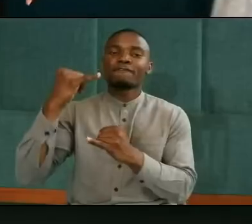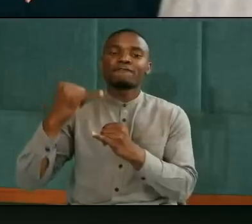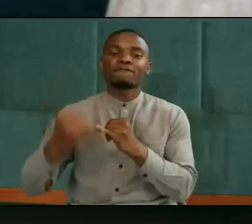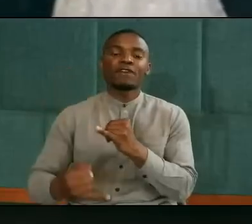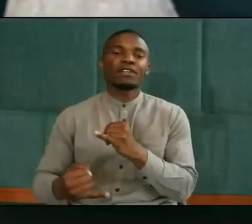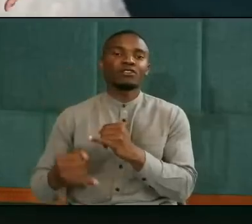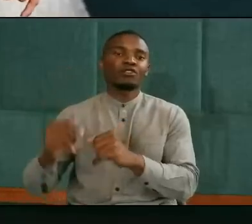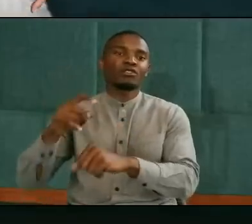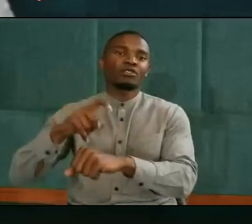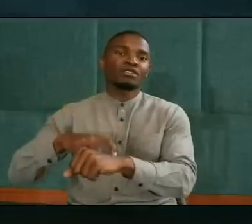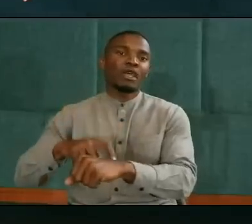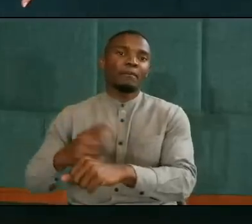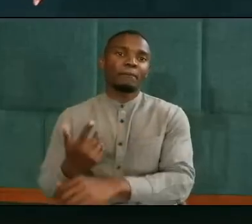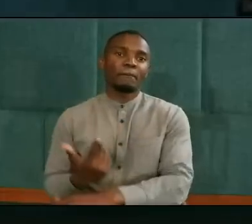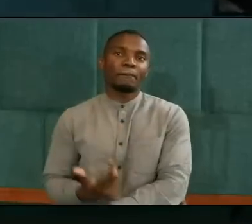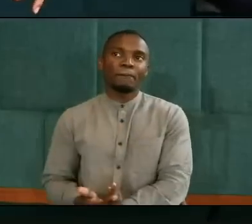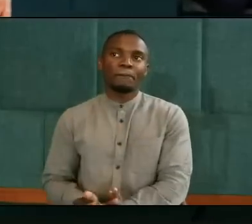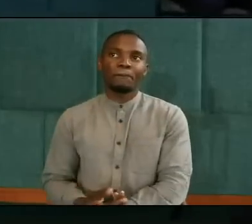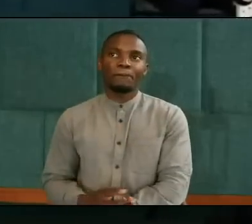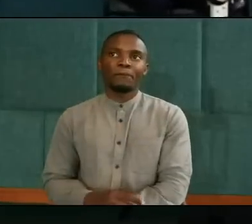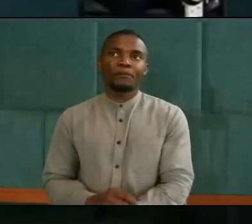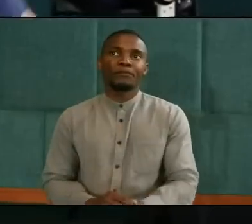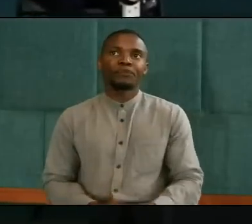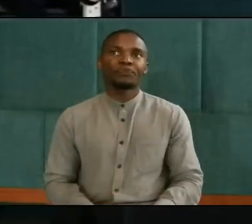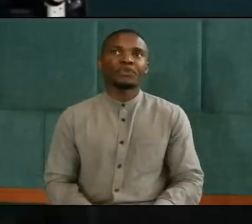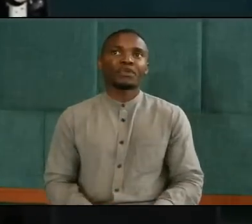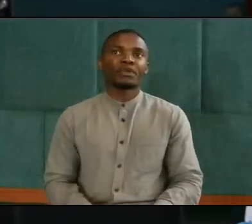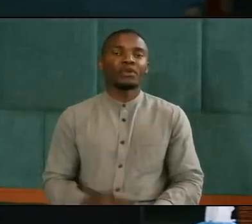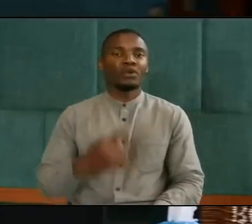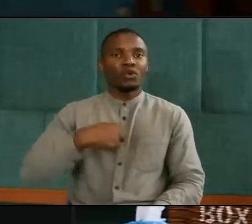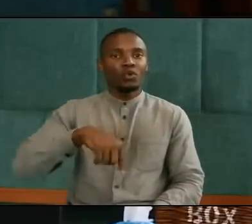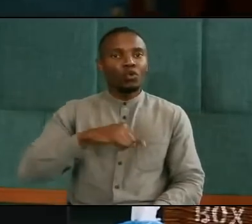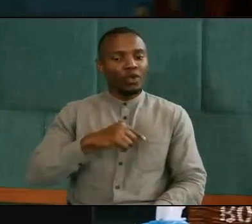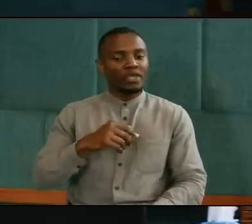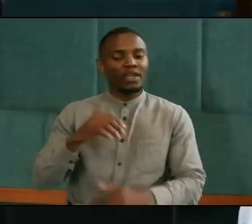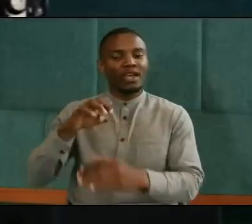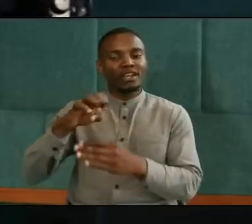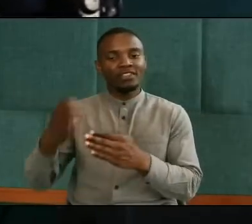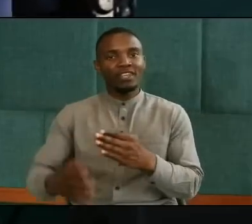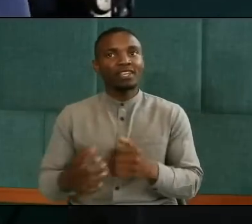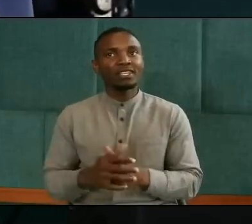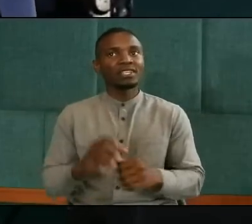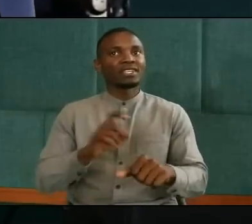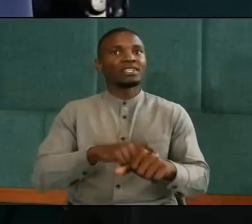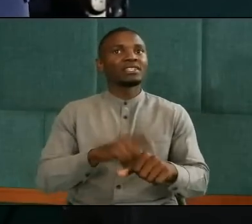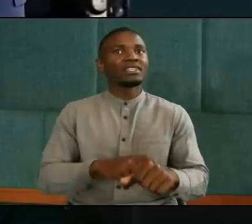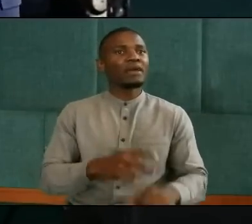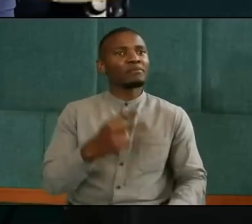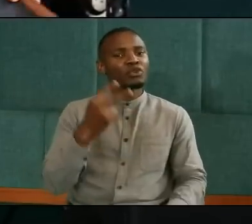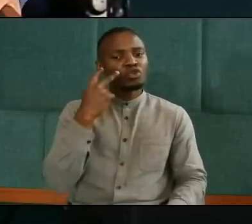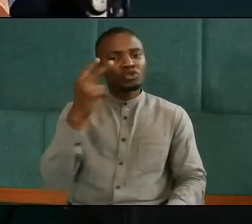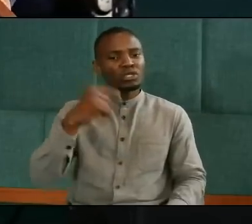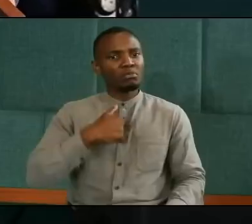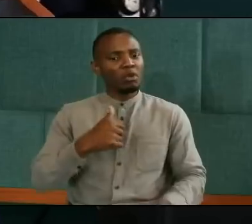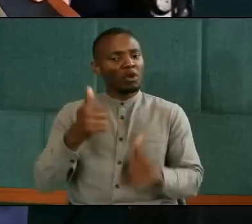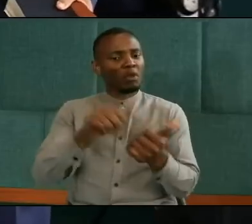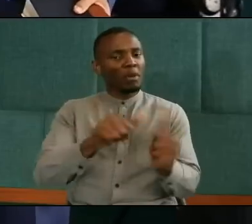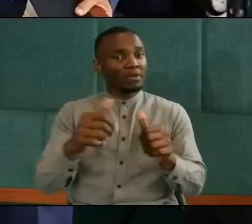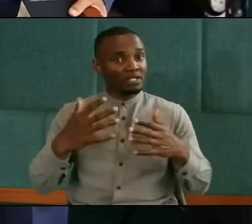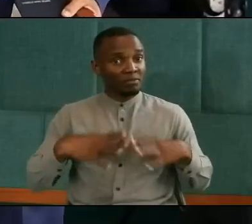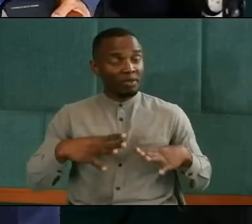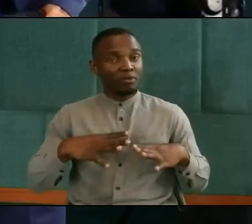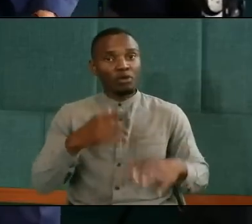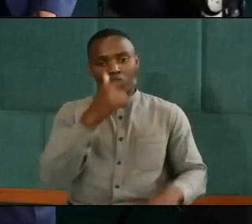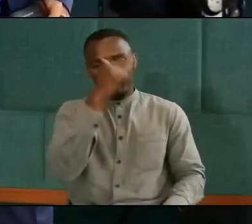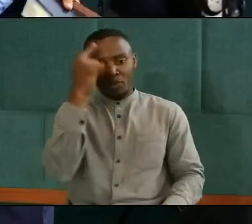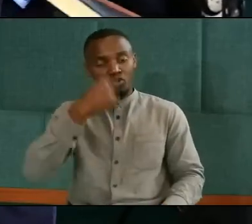end. We're at the end. So when you see we baptizing people today, it's because